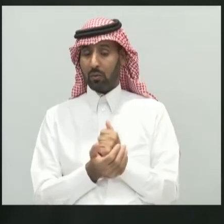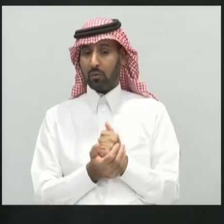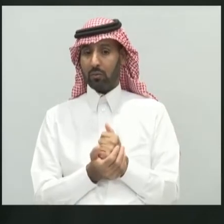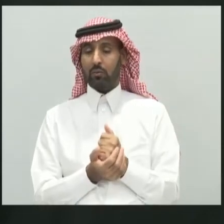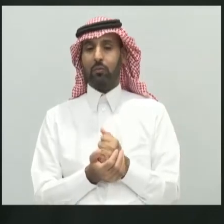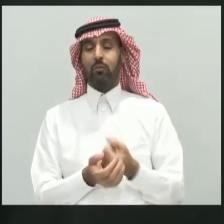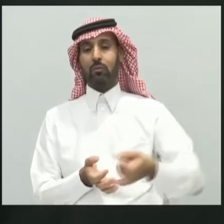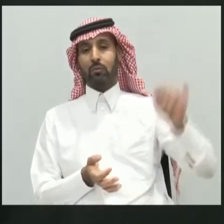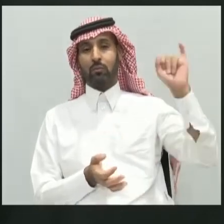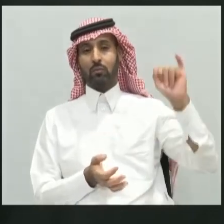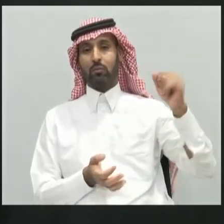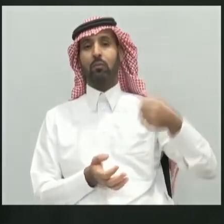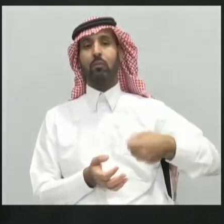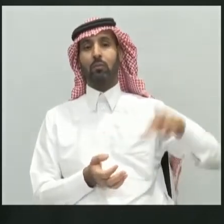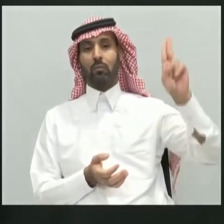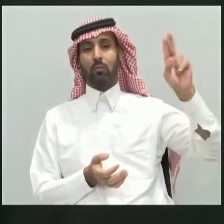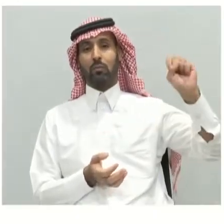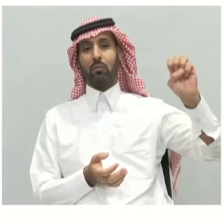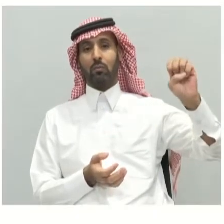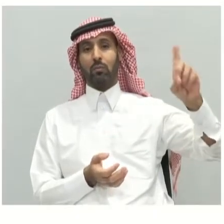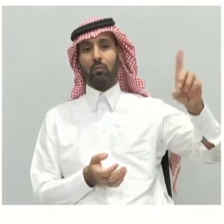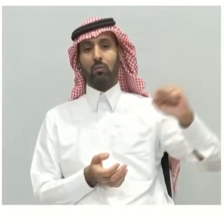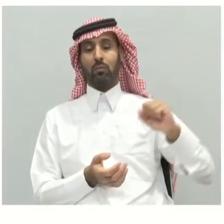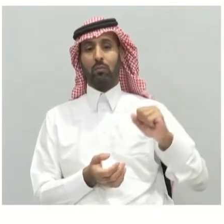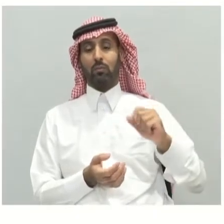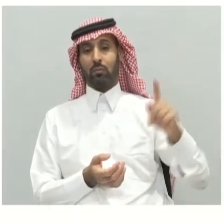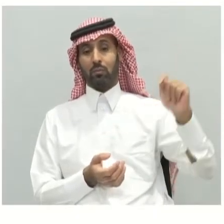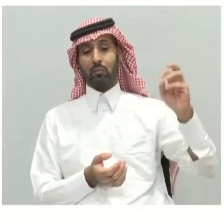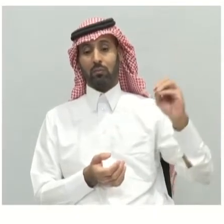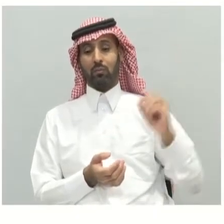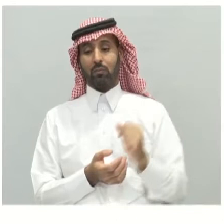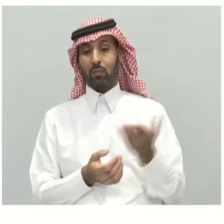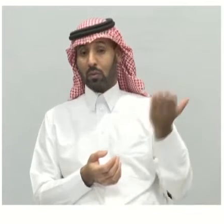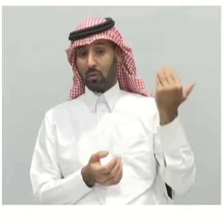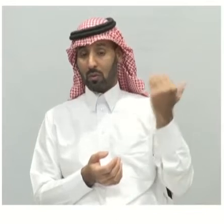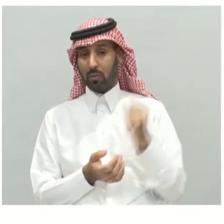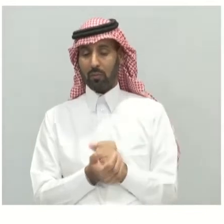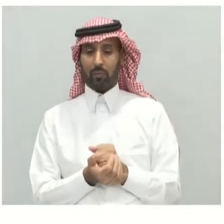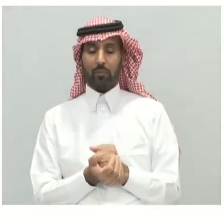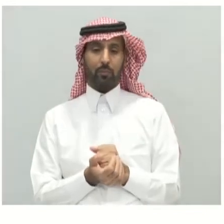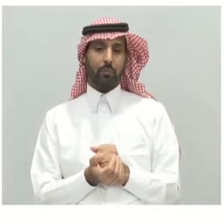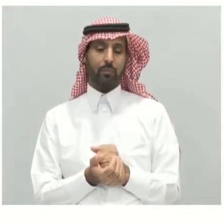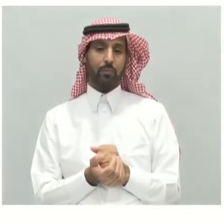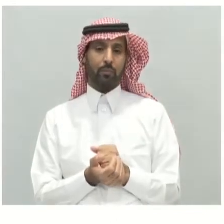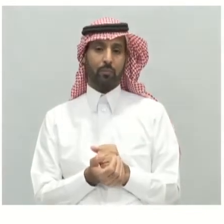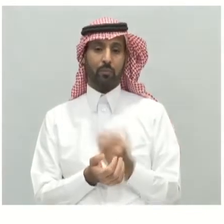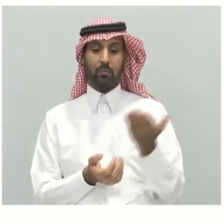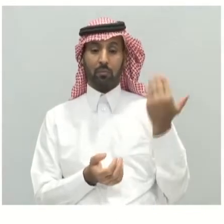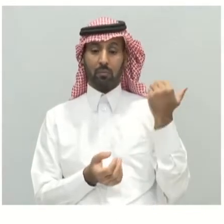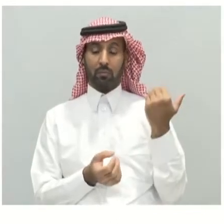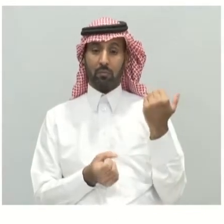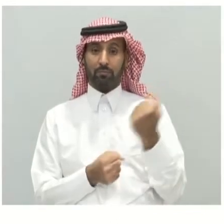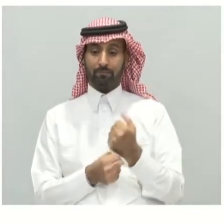used to a lot. Okay? These are things I did it a